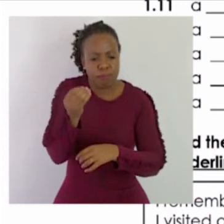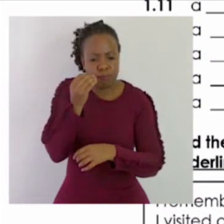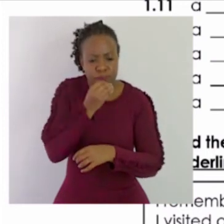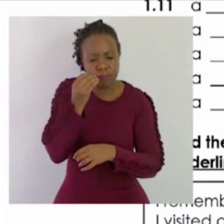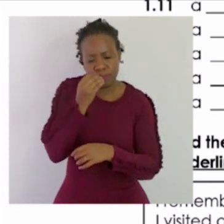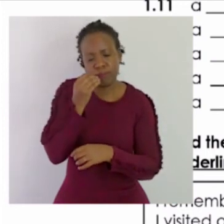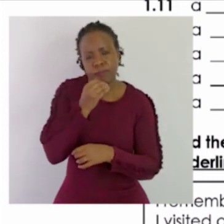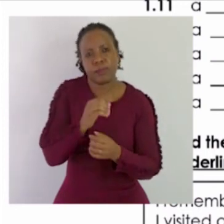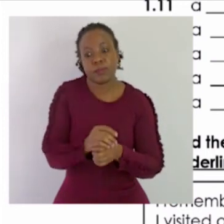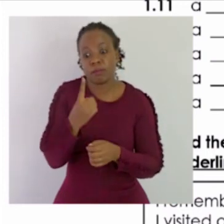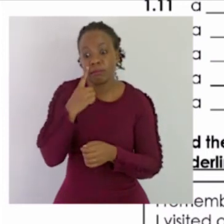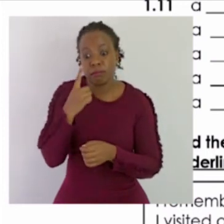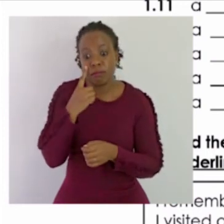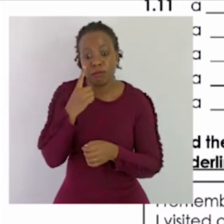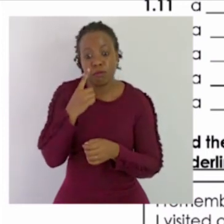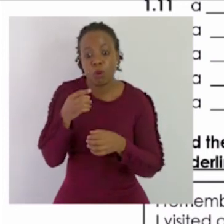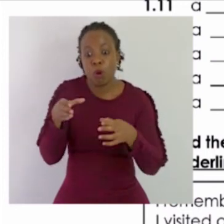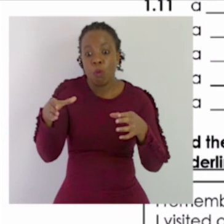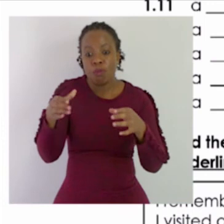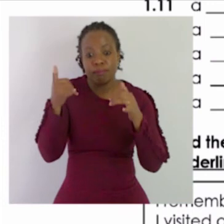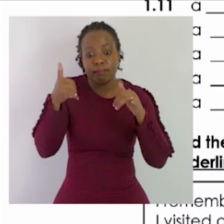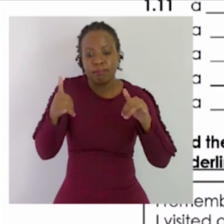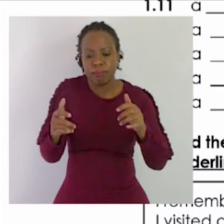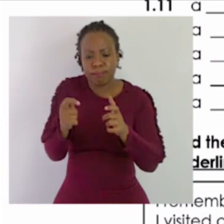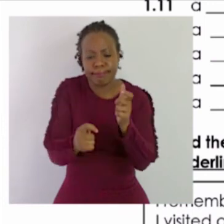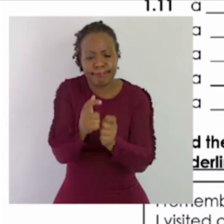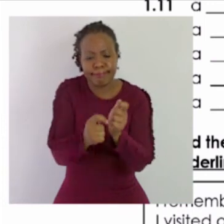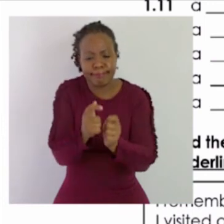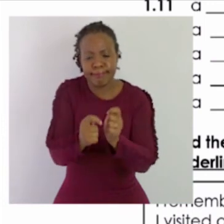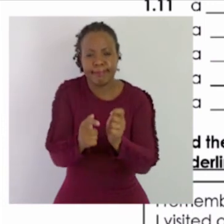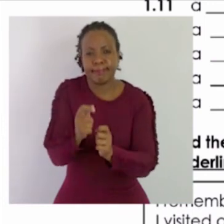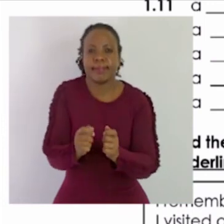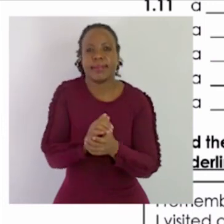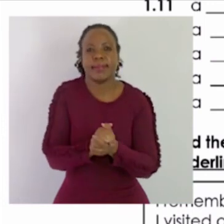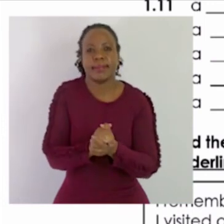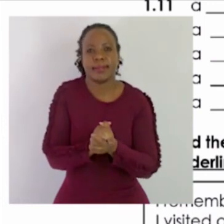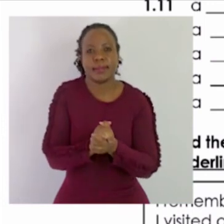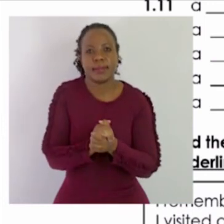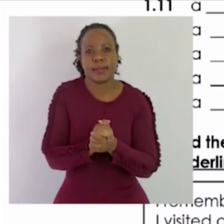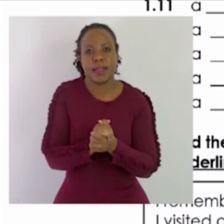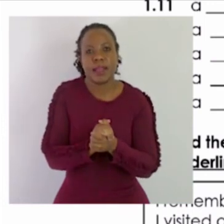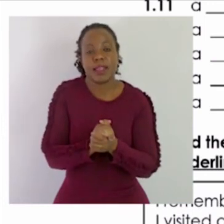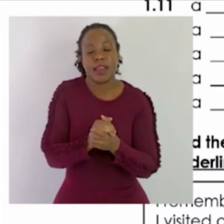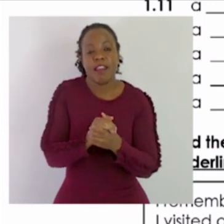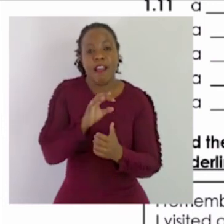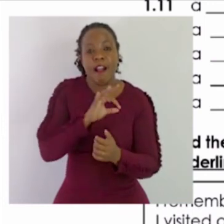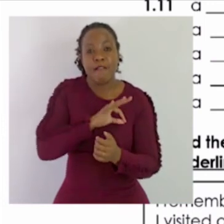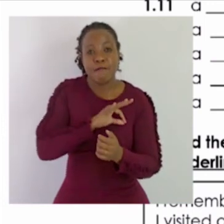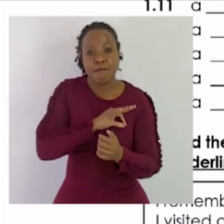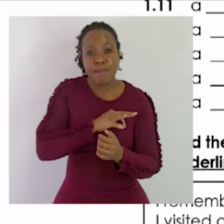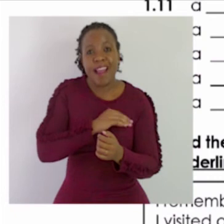We saw a herd of cows being milked. The brood of hens were